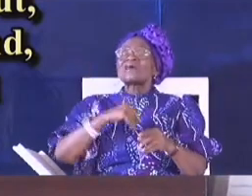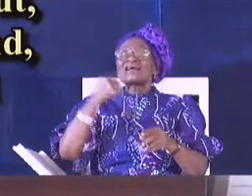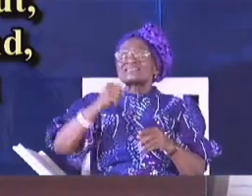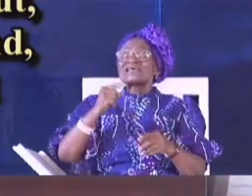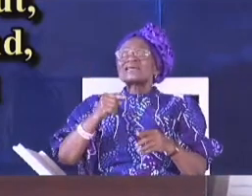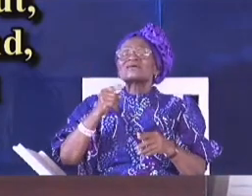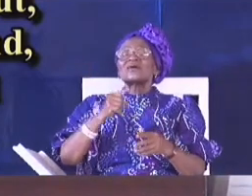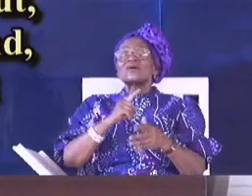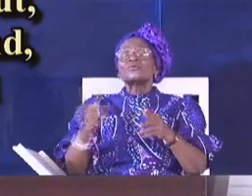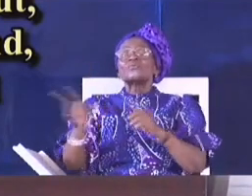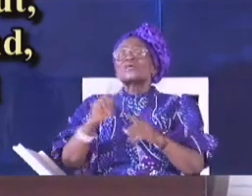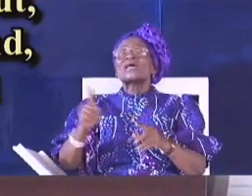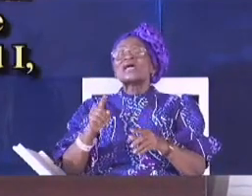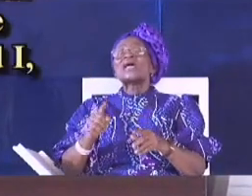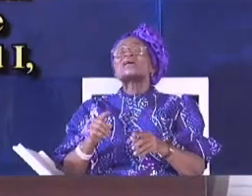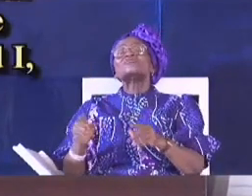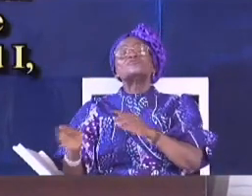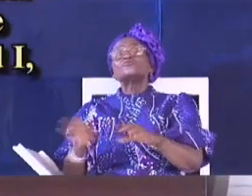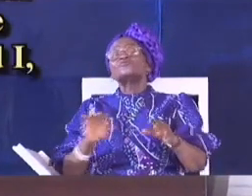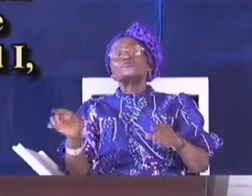thou here, Elijah?